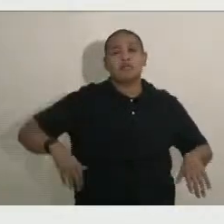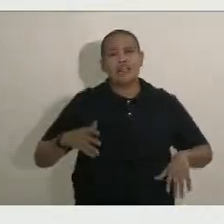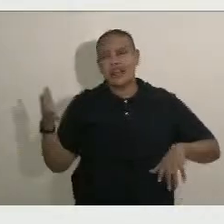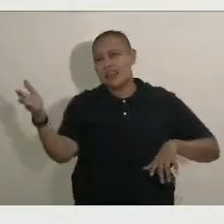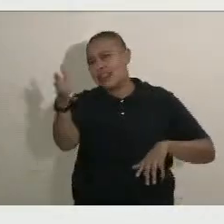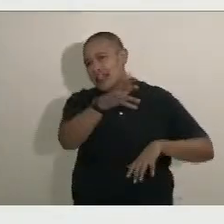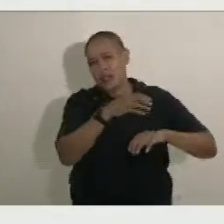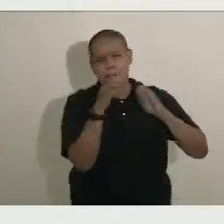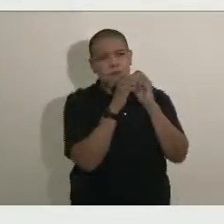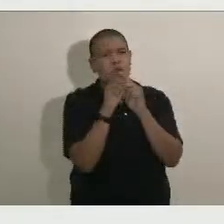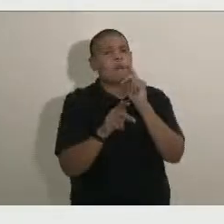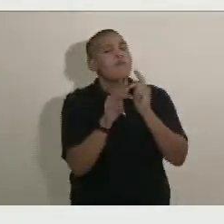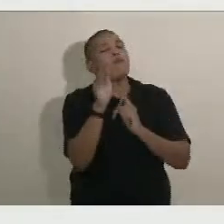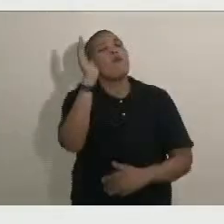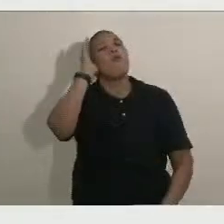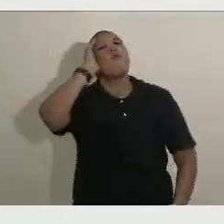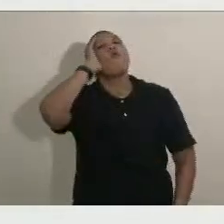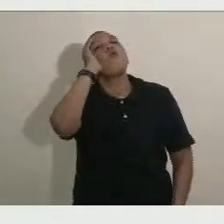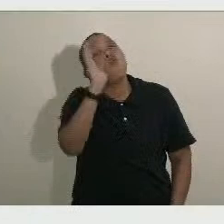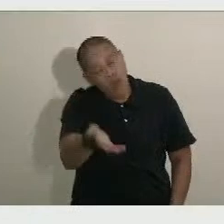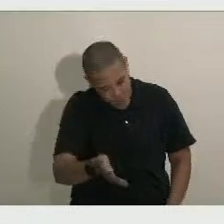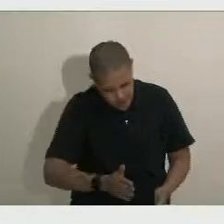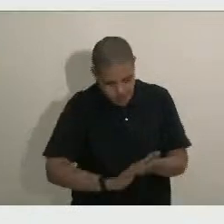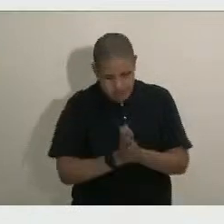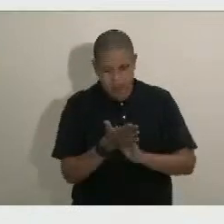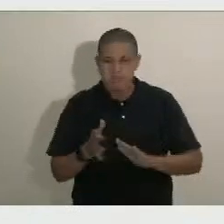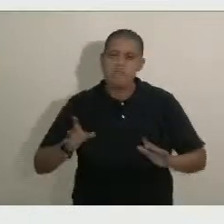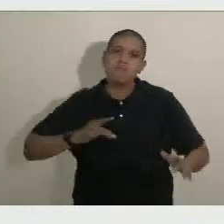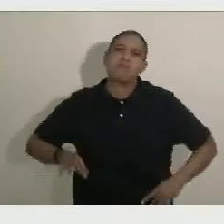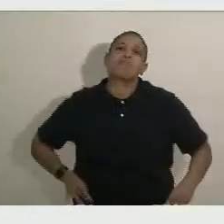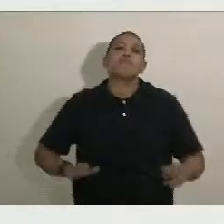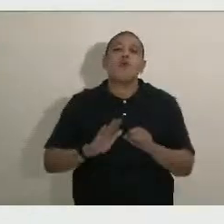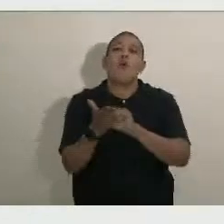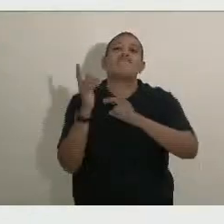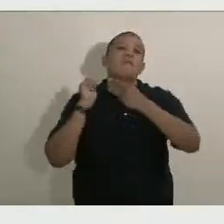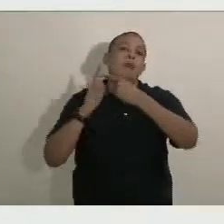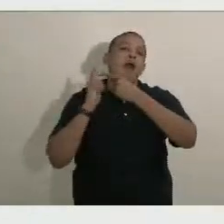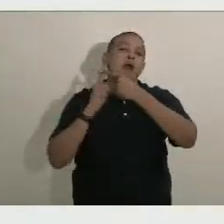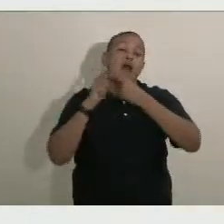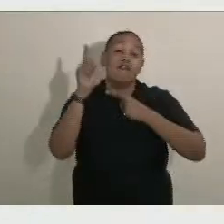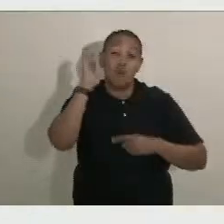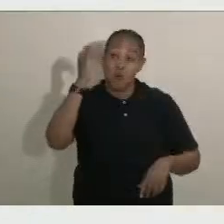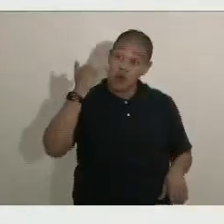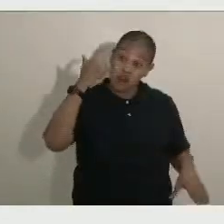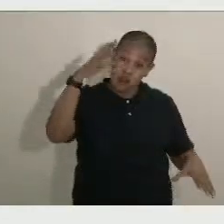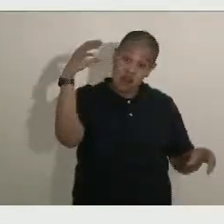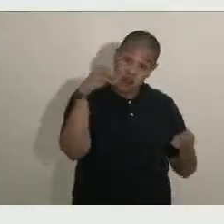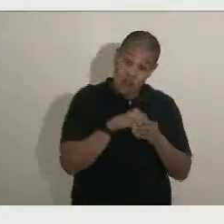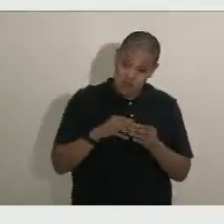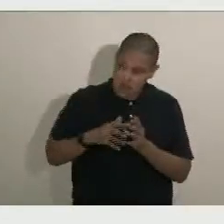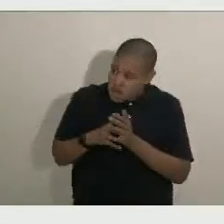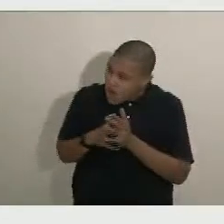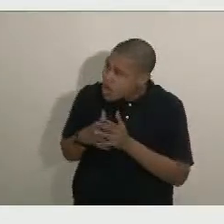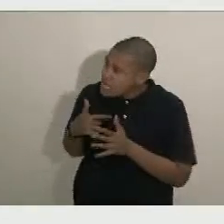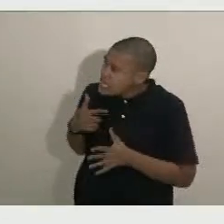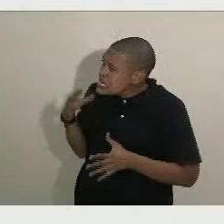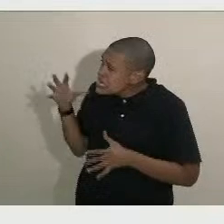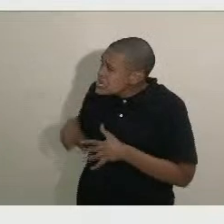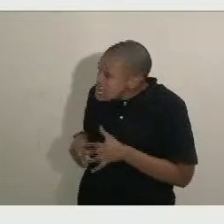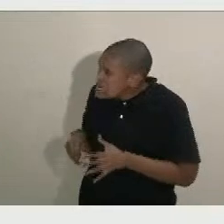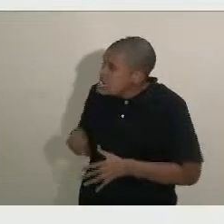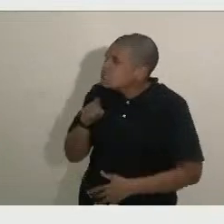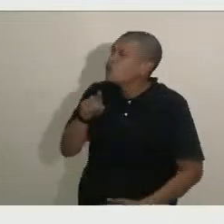more persons are going to become COVID positive. If you are in that vulnerable population, then